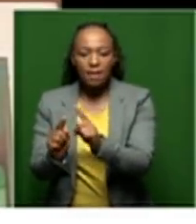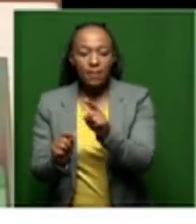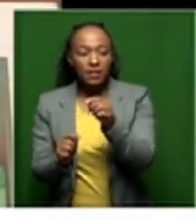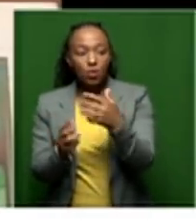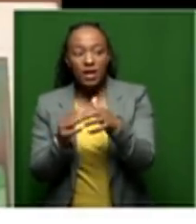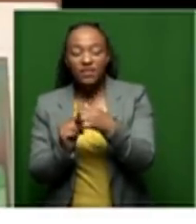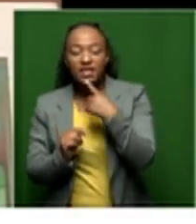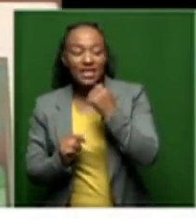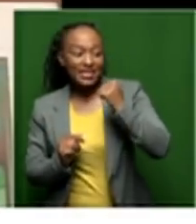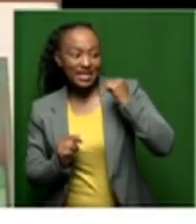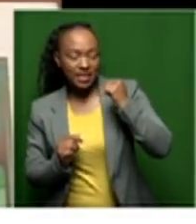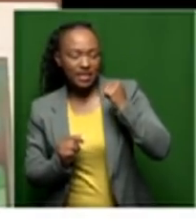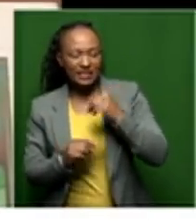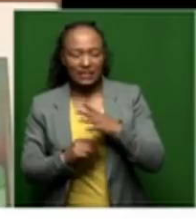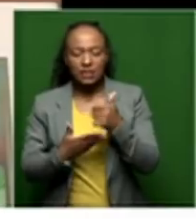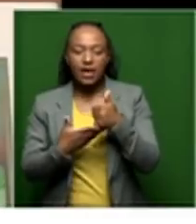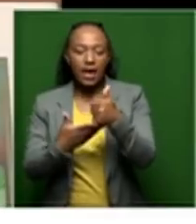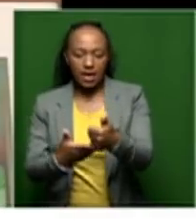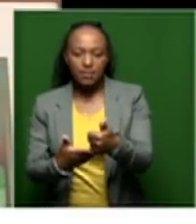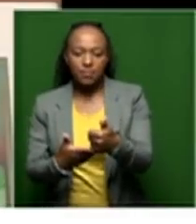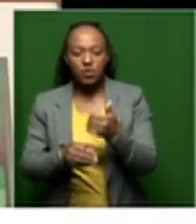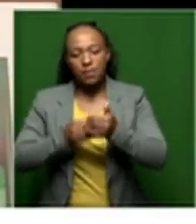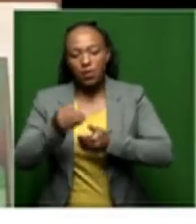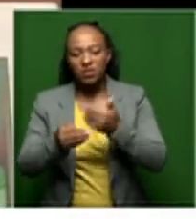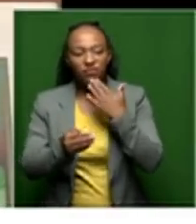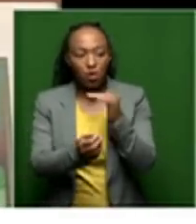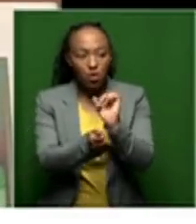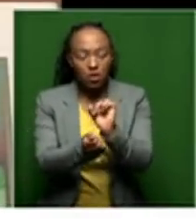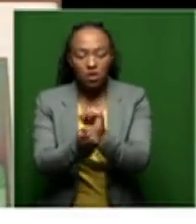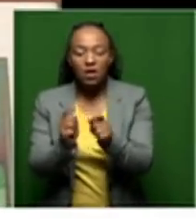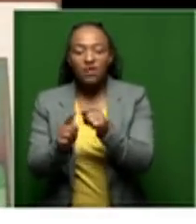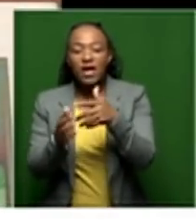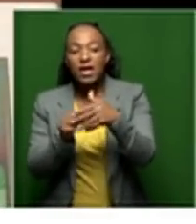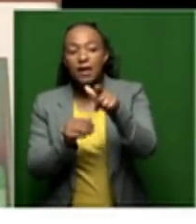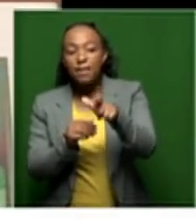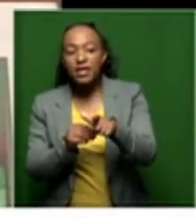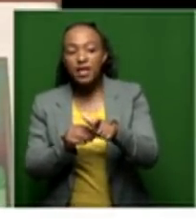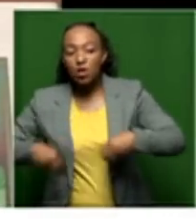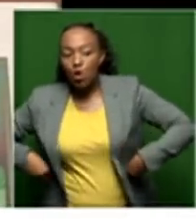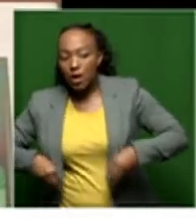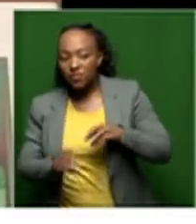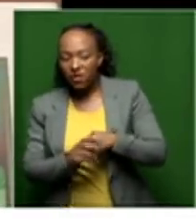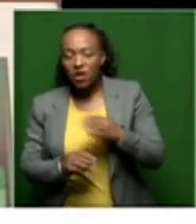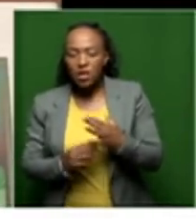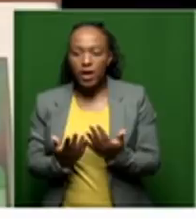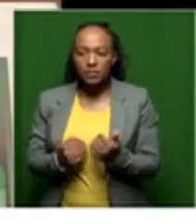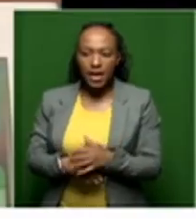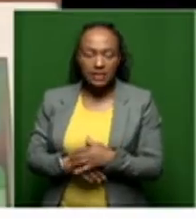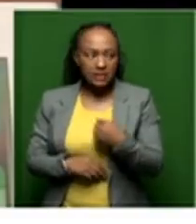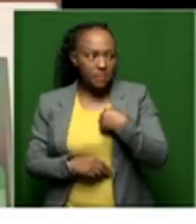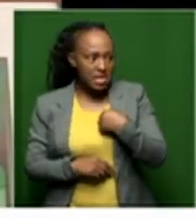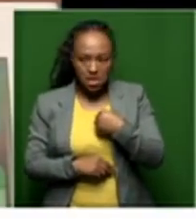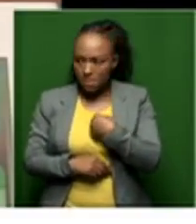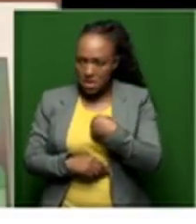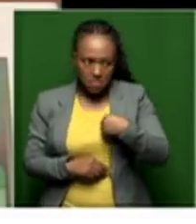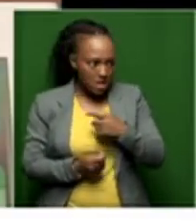helpful to the process, because whilst all those who are corrupt, of course, are expecting to be arrested, when you start